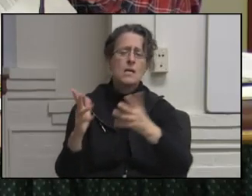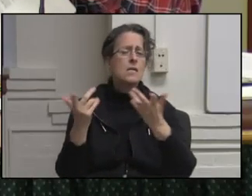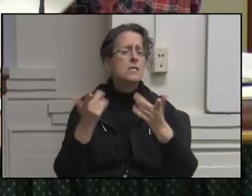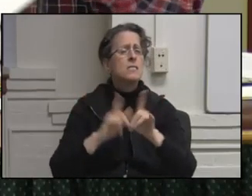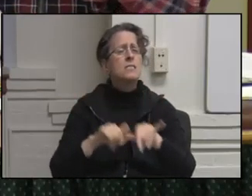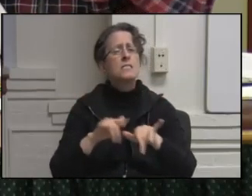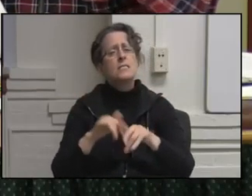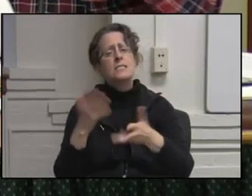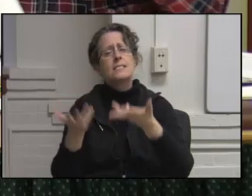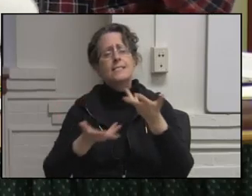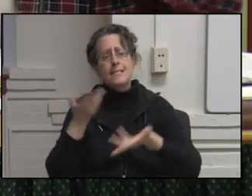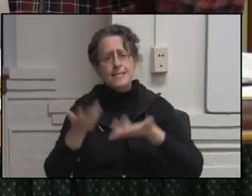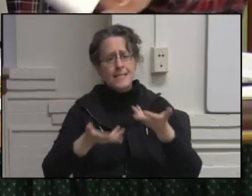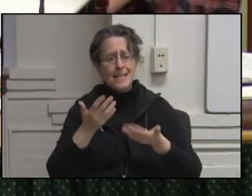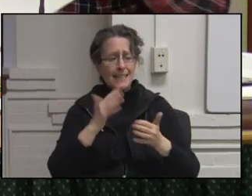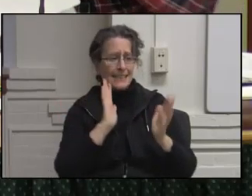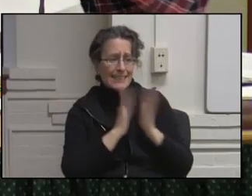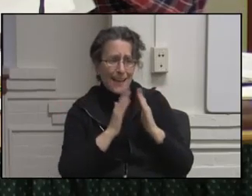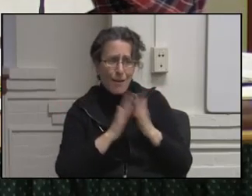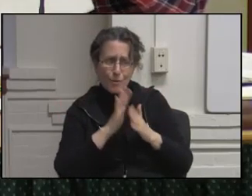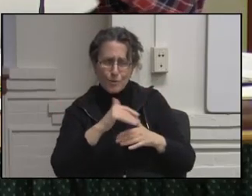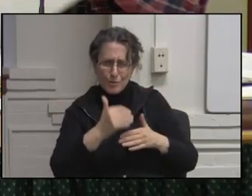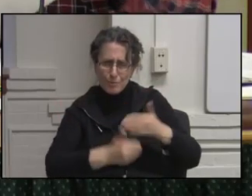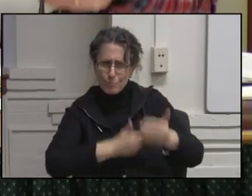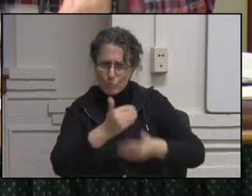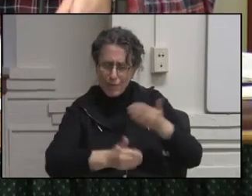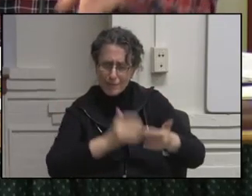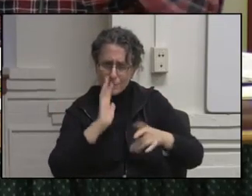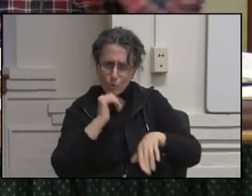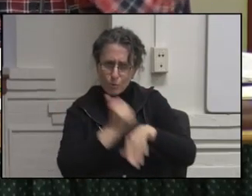what is the process that the town is moving forward with?